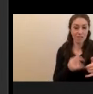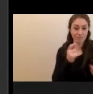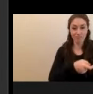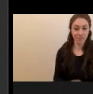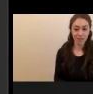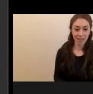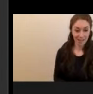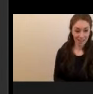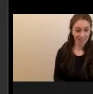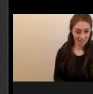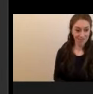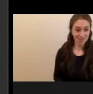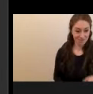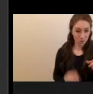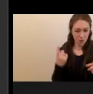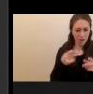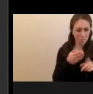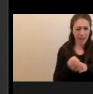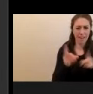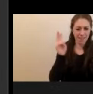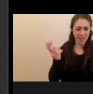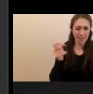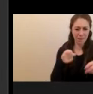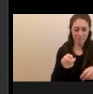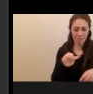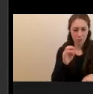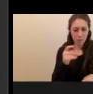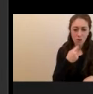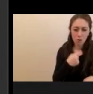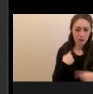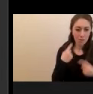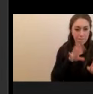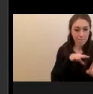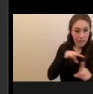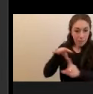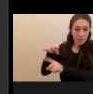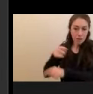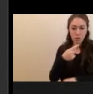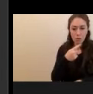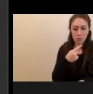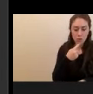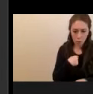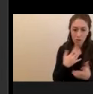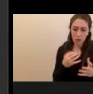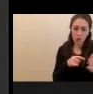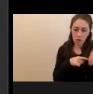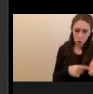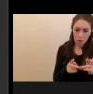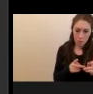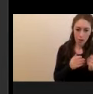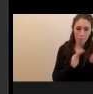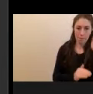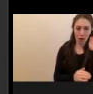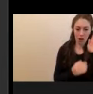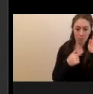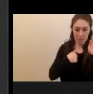this film was, Hubert, you told me that you had been filming because you wanted to show people back to themselves. You wanted to remind them of who